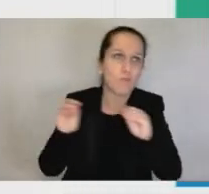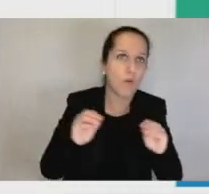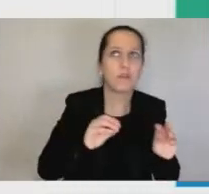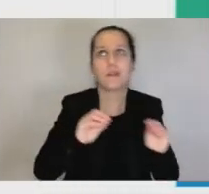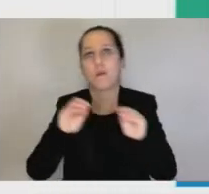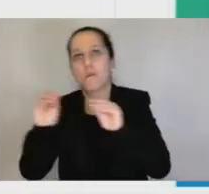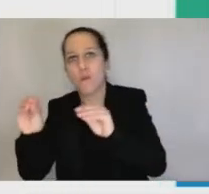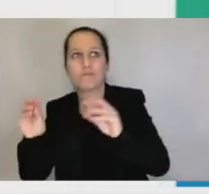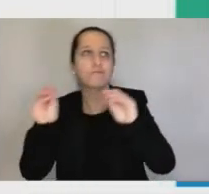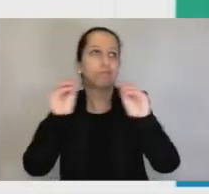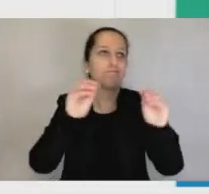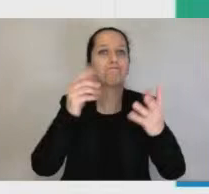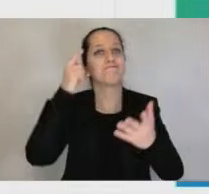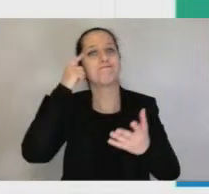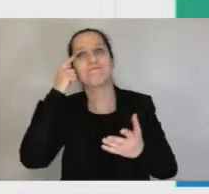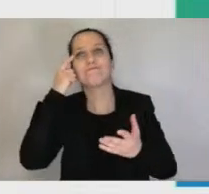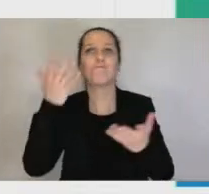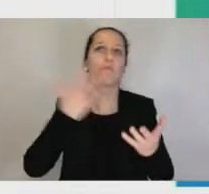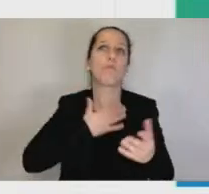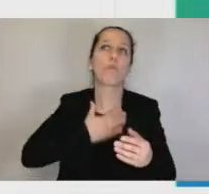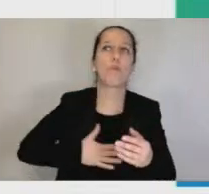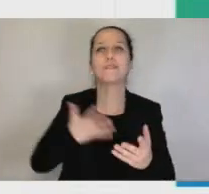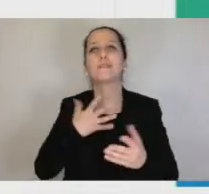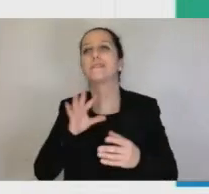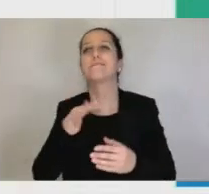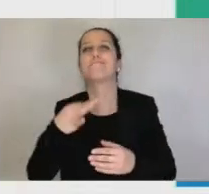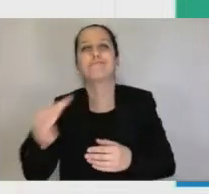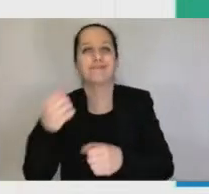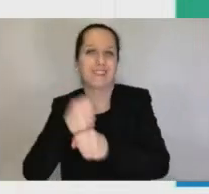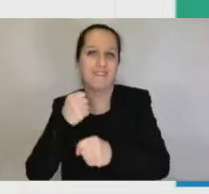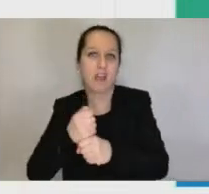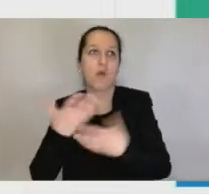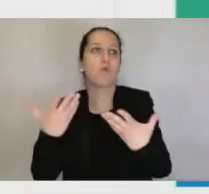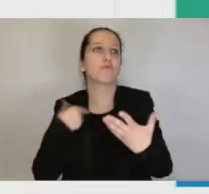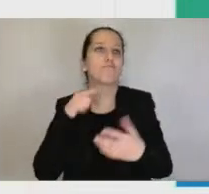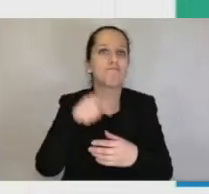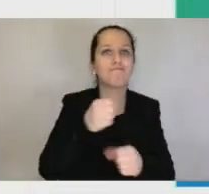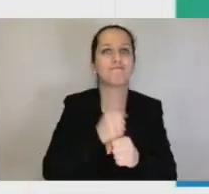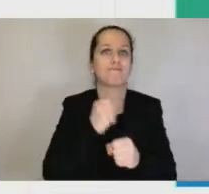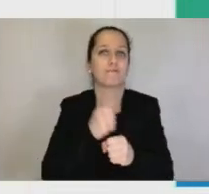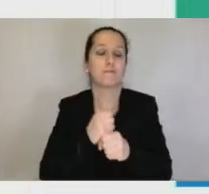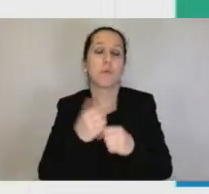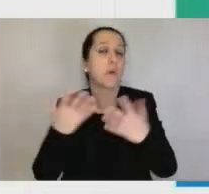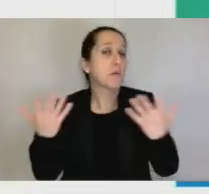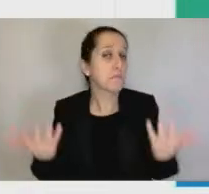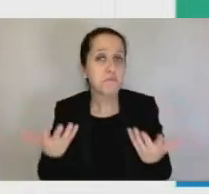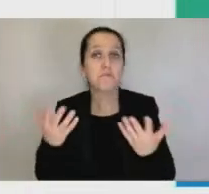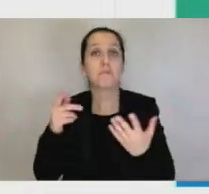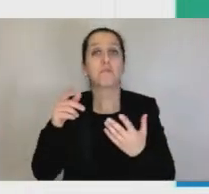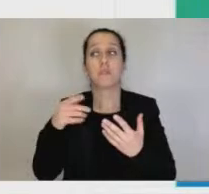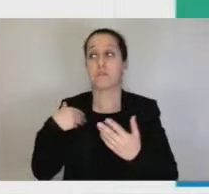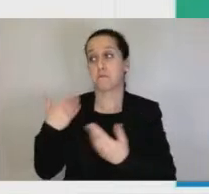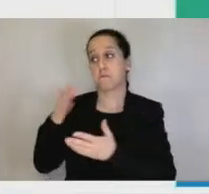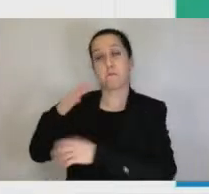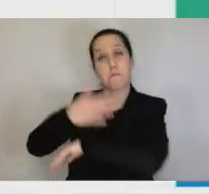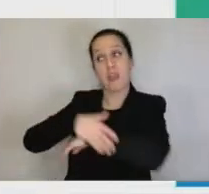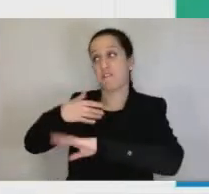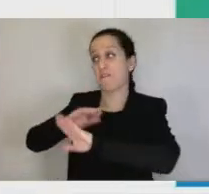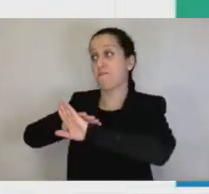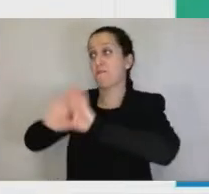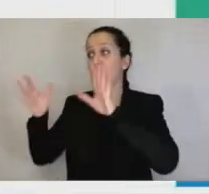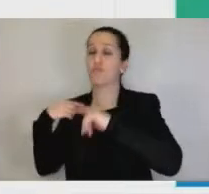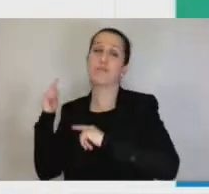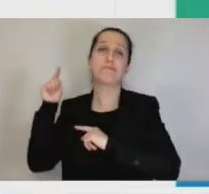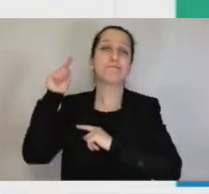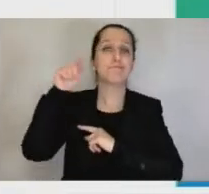Human mobility, people there want to look for better jobs beyond other reasons that force them to leave